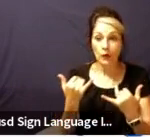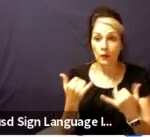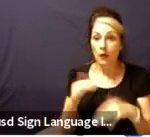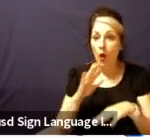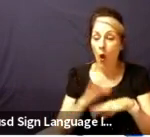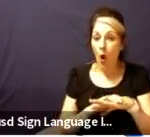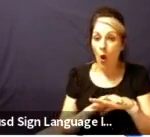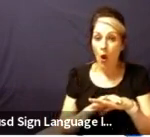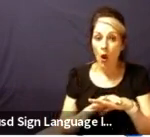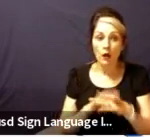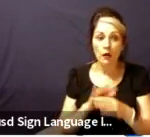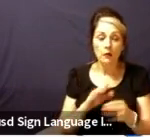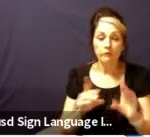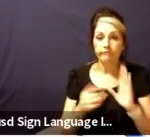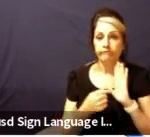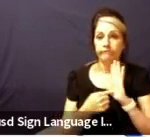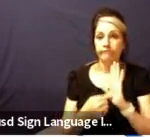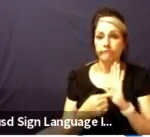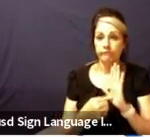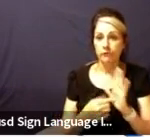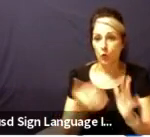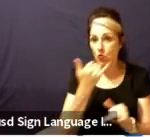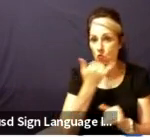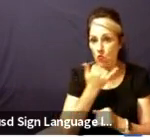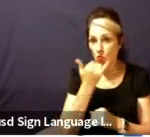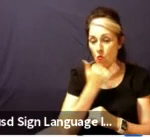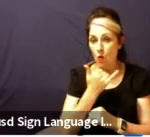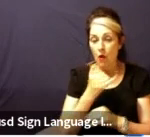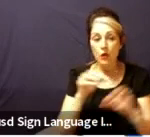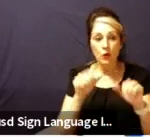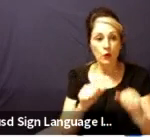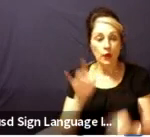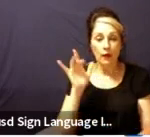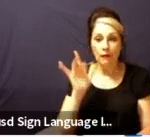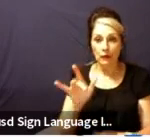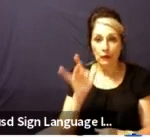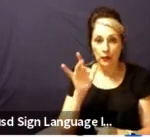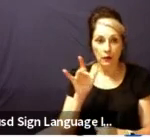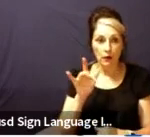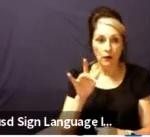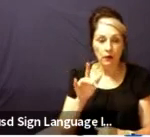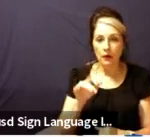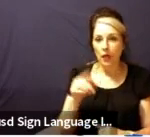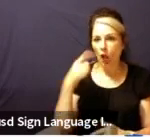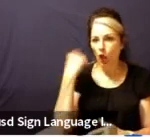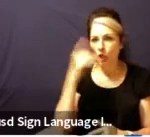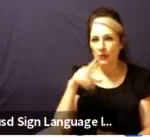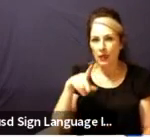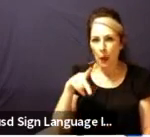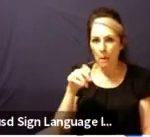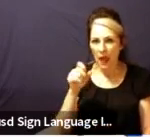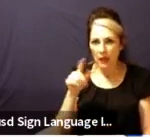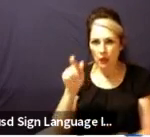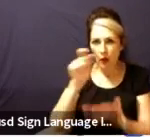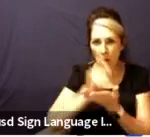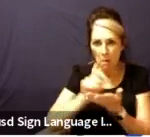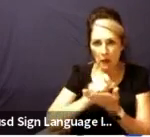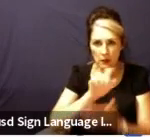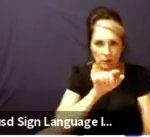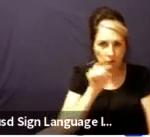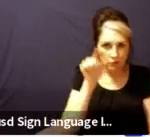on display is incorrect, you can click on the pencil button to edit that particular contact.